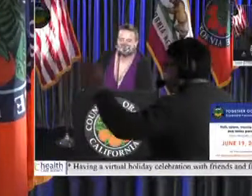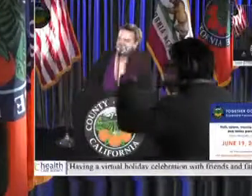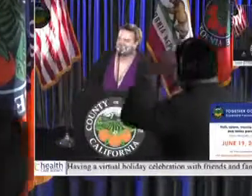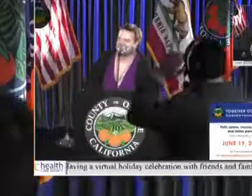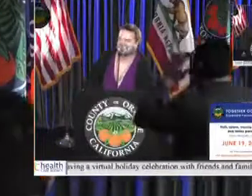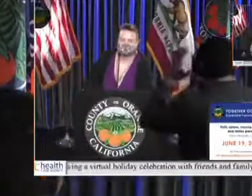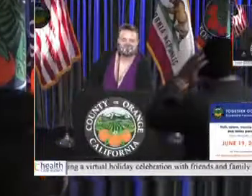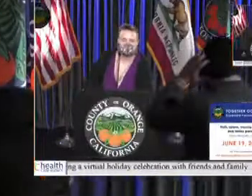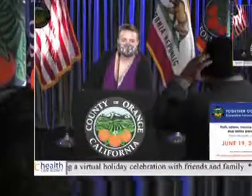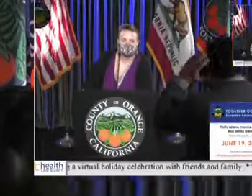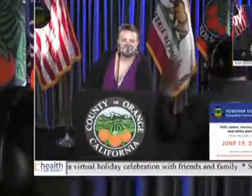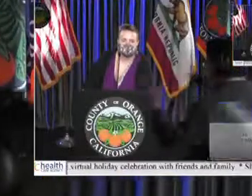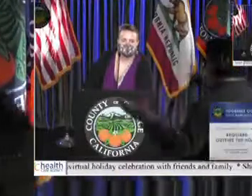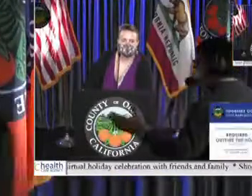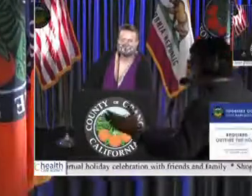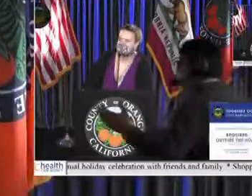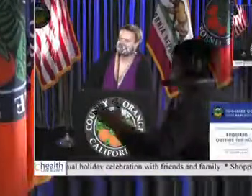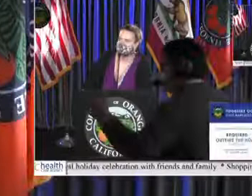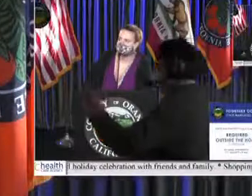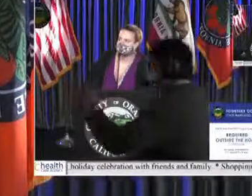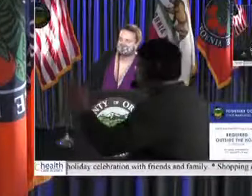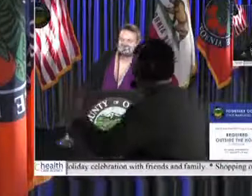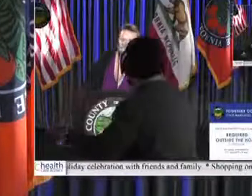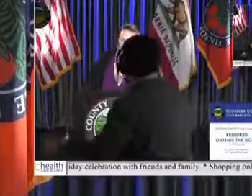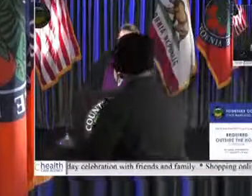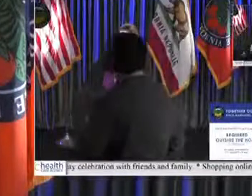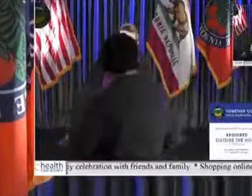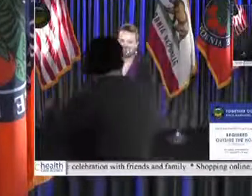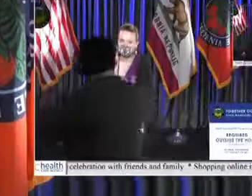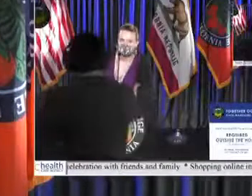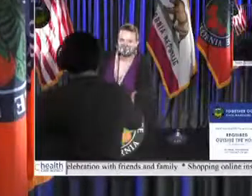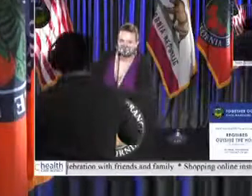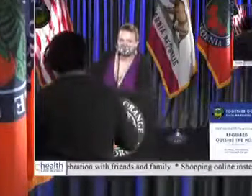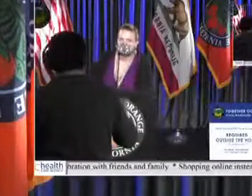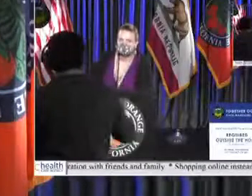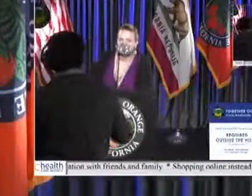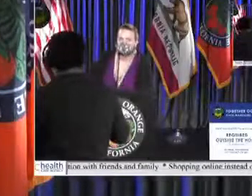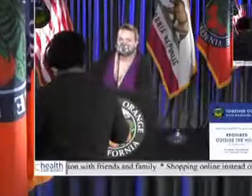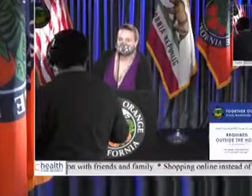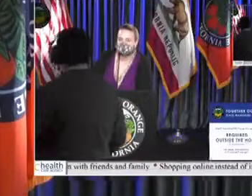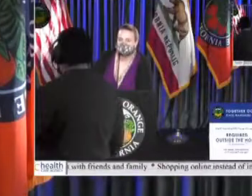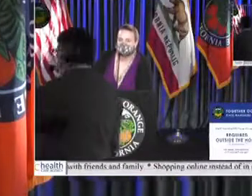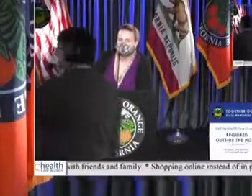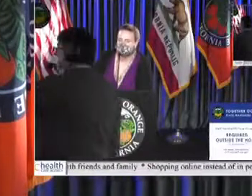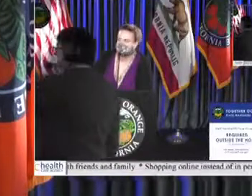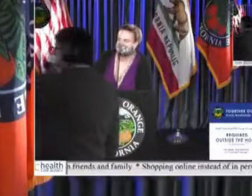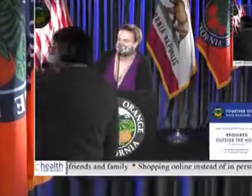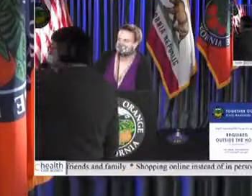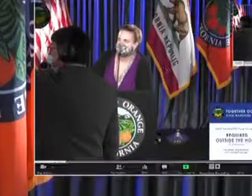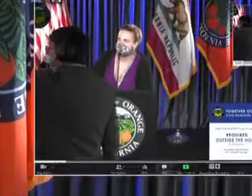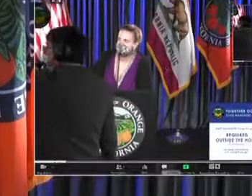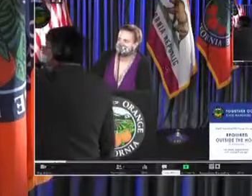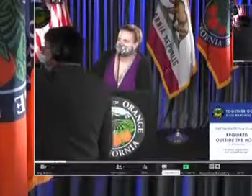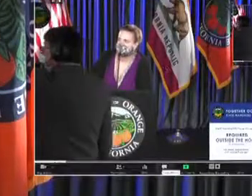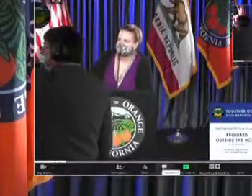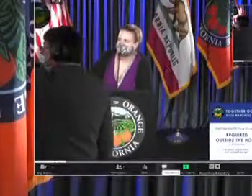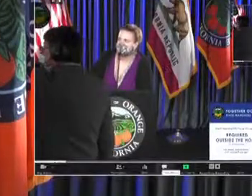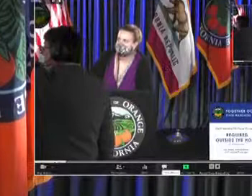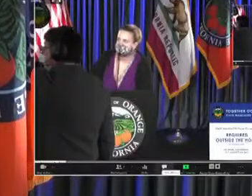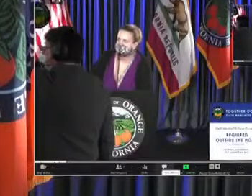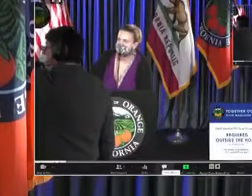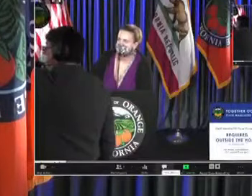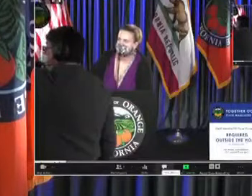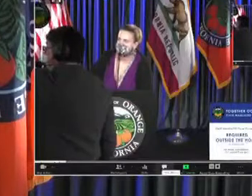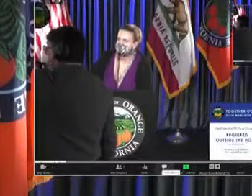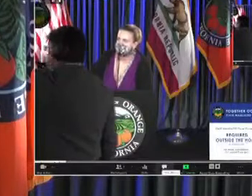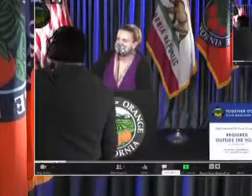this shot number 2 compared to shot 1. Why? Because you can see the face of the person better. Television is a close-up Yeah. medium, so you want to see the faces. Right now, when